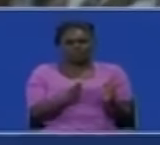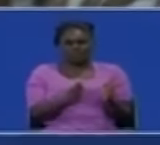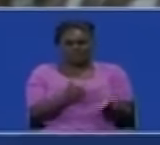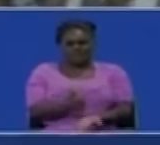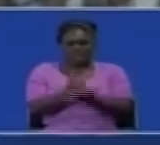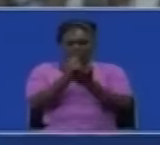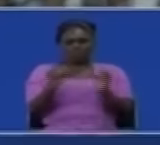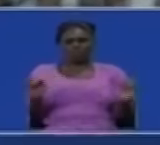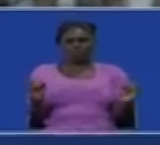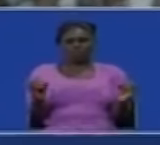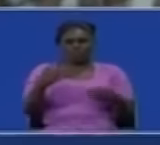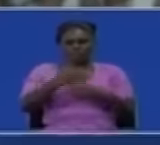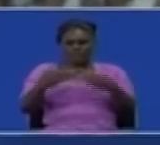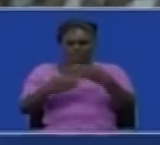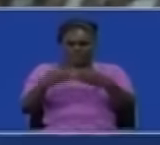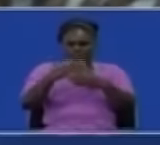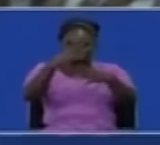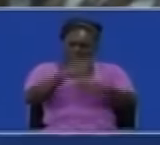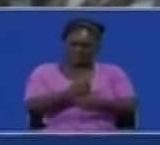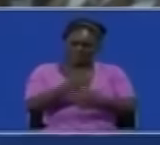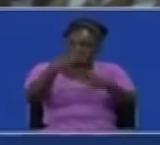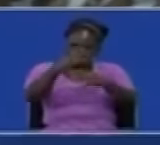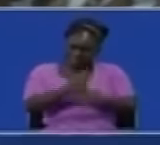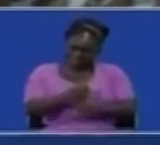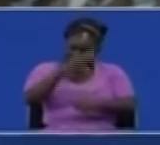help us in terms of building trust. How do we do that?